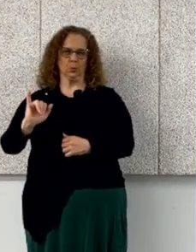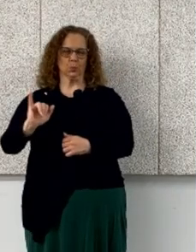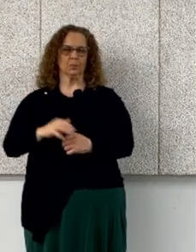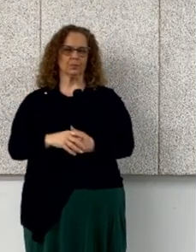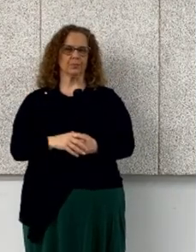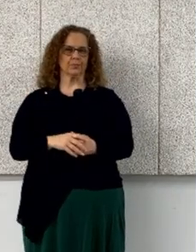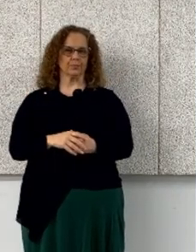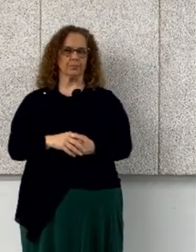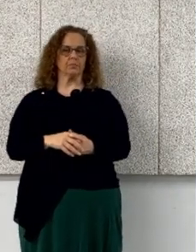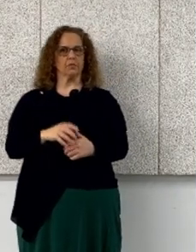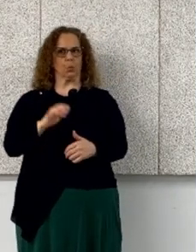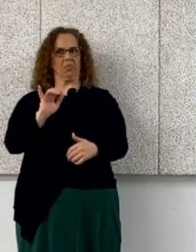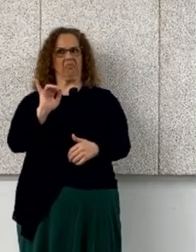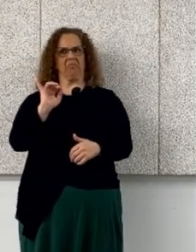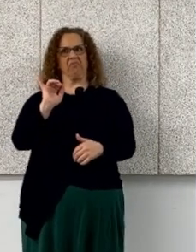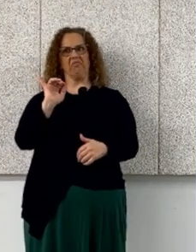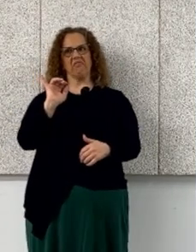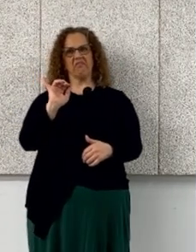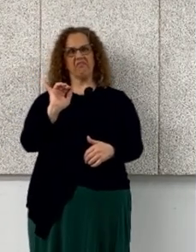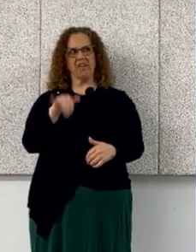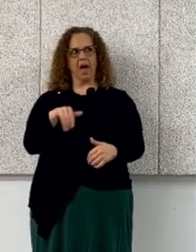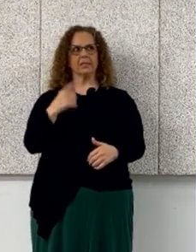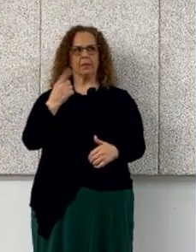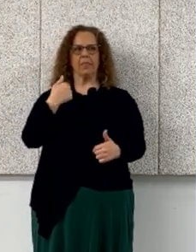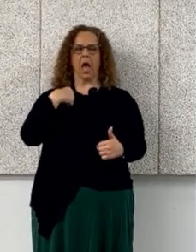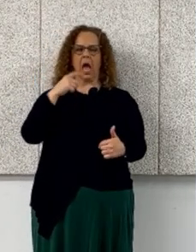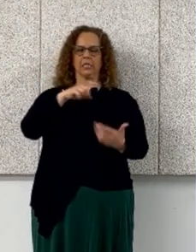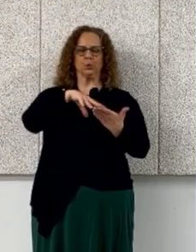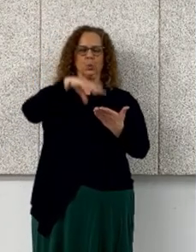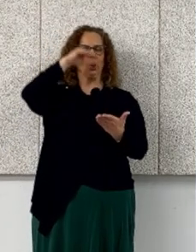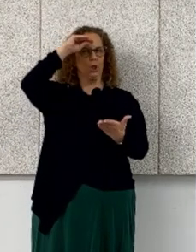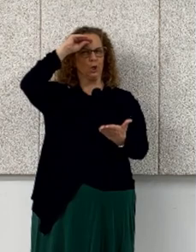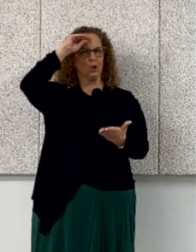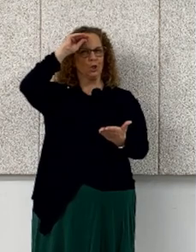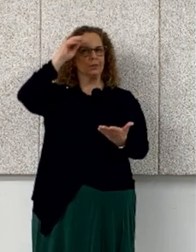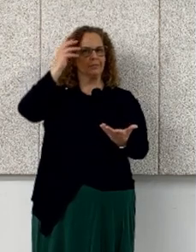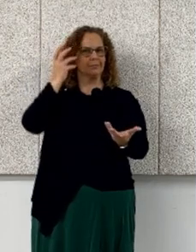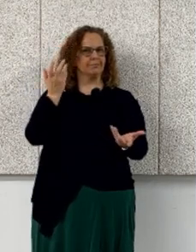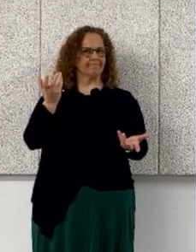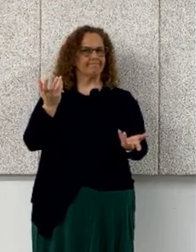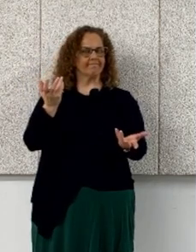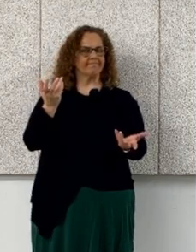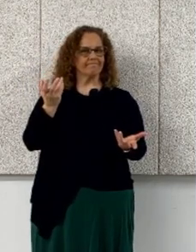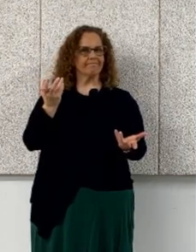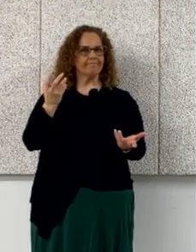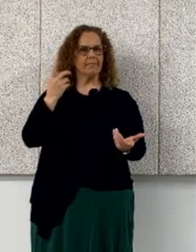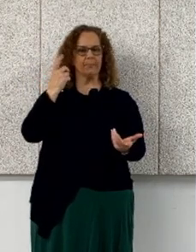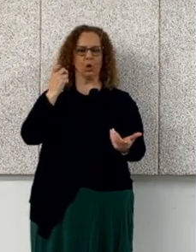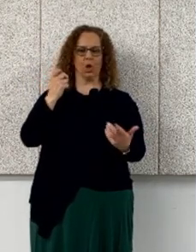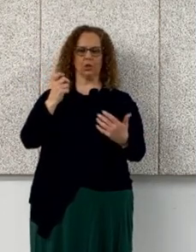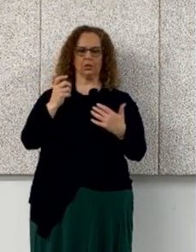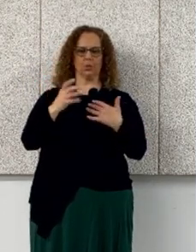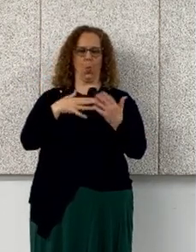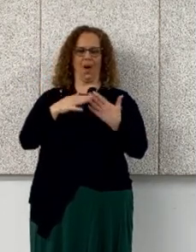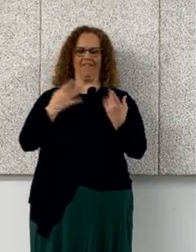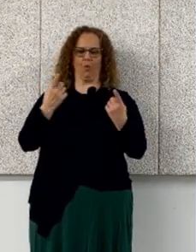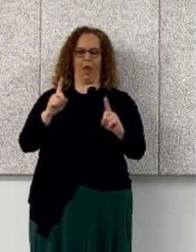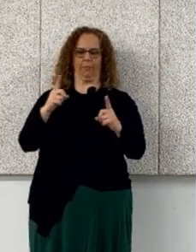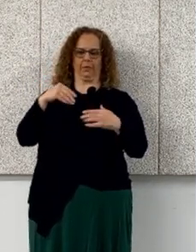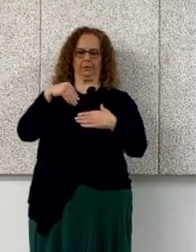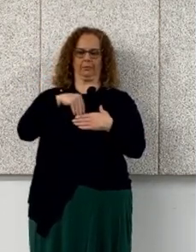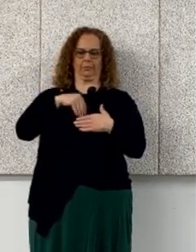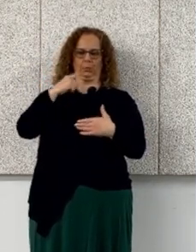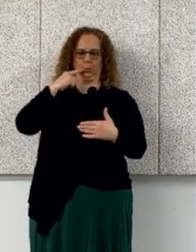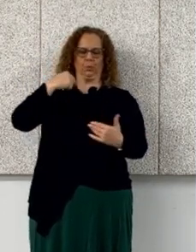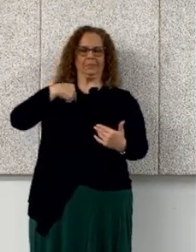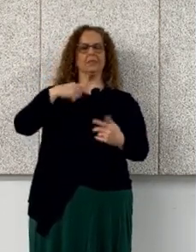And so that is something I need to learn about because, you know, whatever it did to me is whatever it did to me, but I think